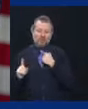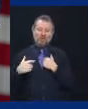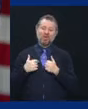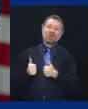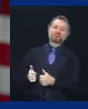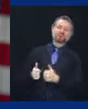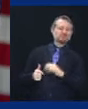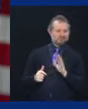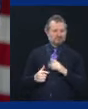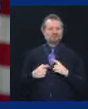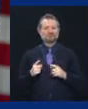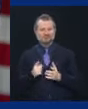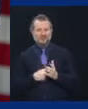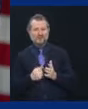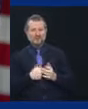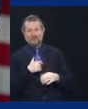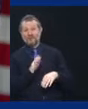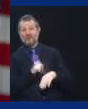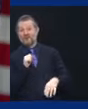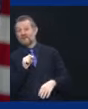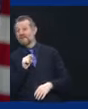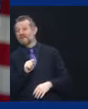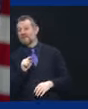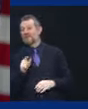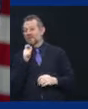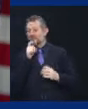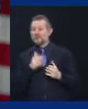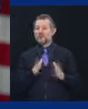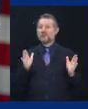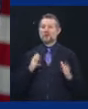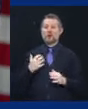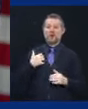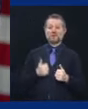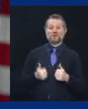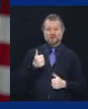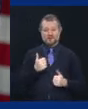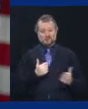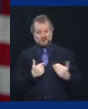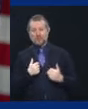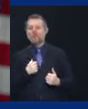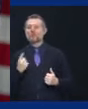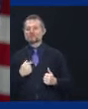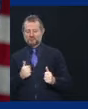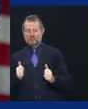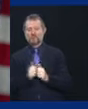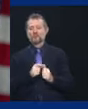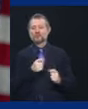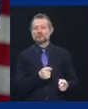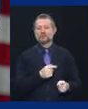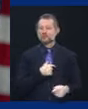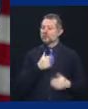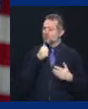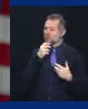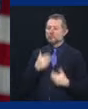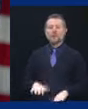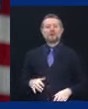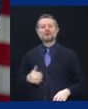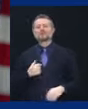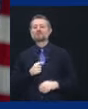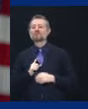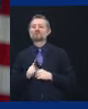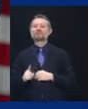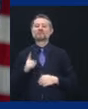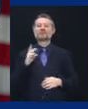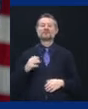but I'm always there standing next to them. So I didn't want to go to the inaugural and have troopers and National Guard dealing